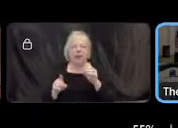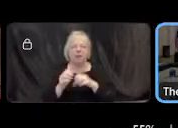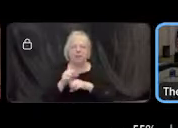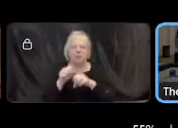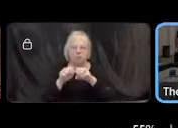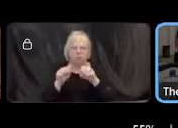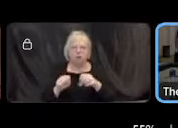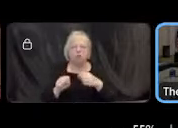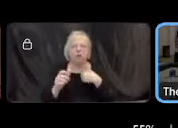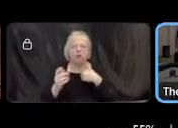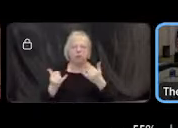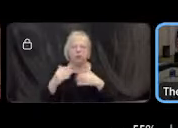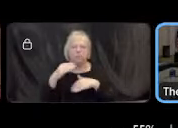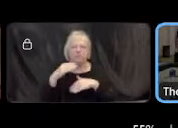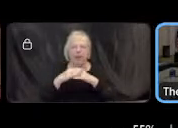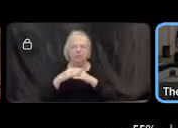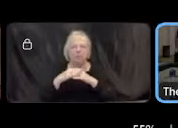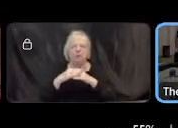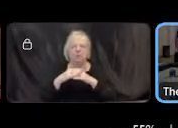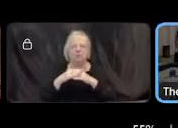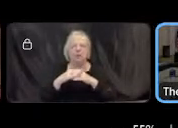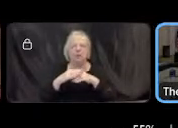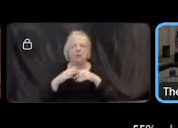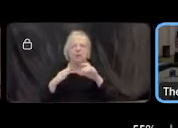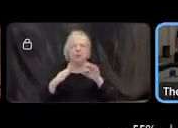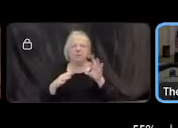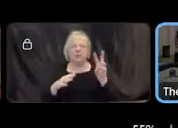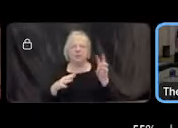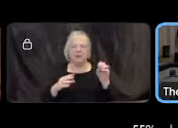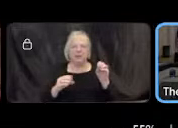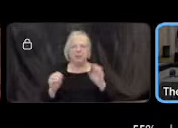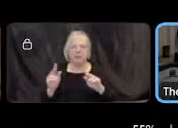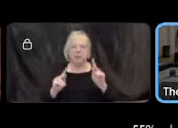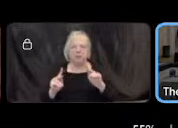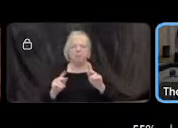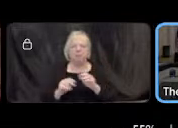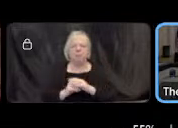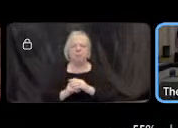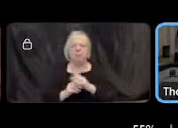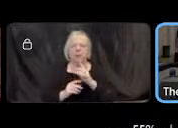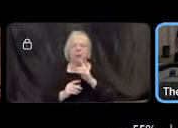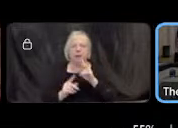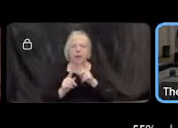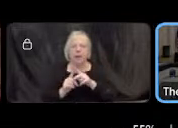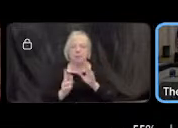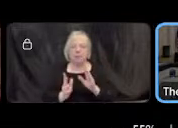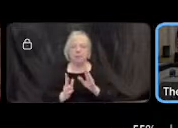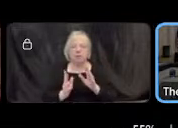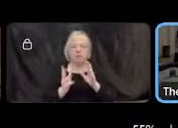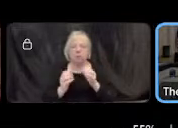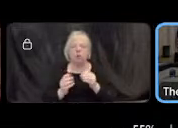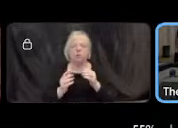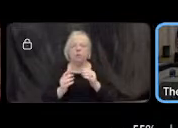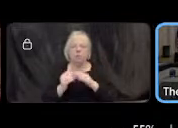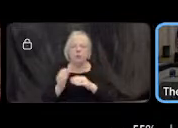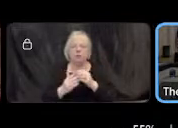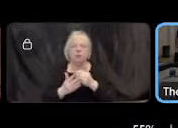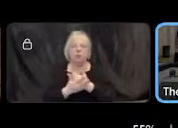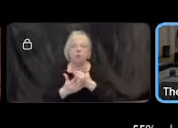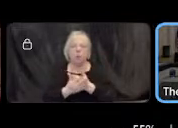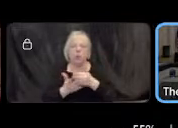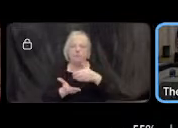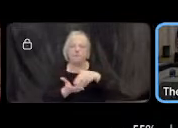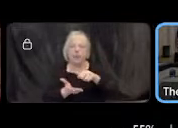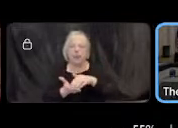estimated maximum occupancy of 60. The applicant proposes to construct a new paved